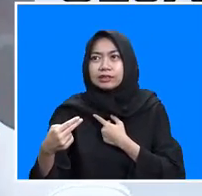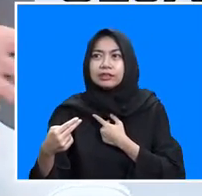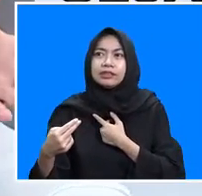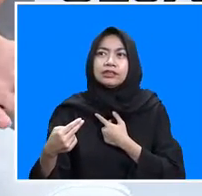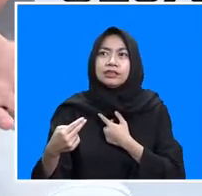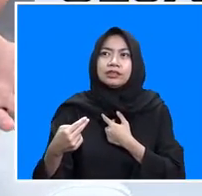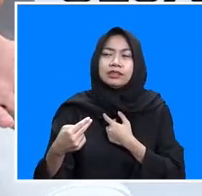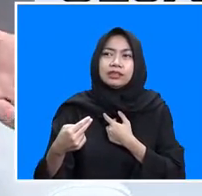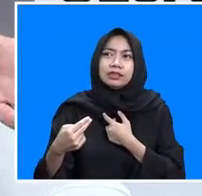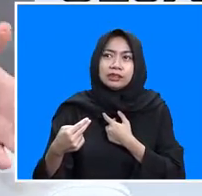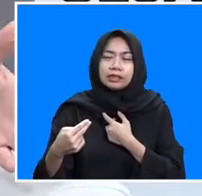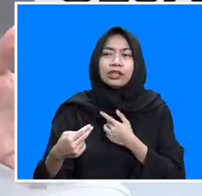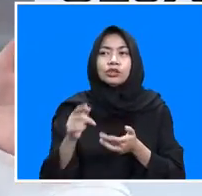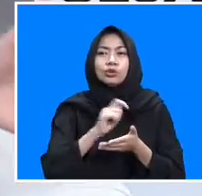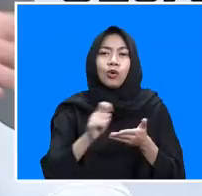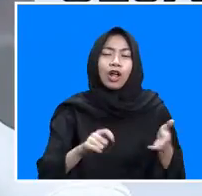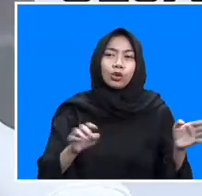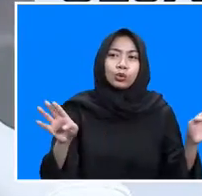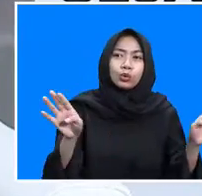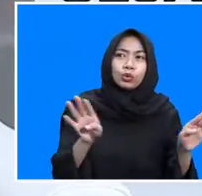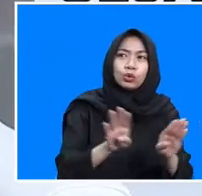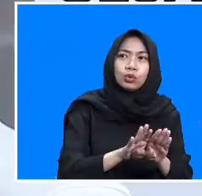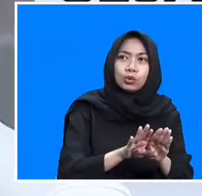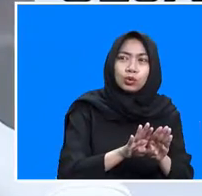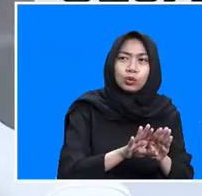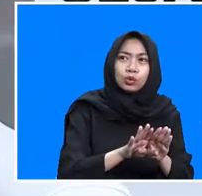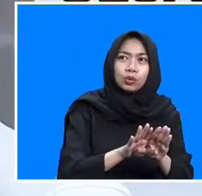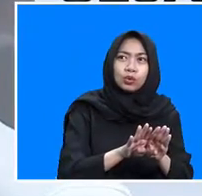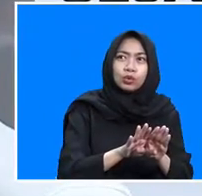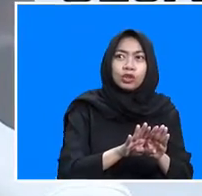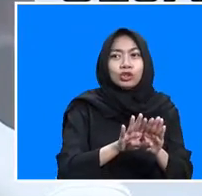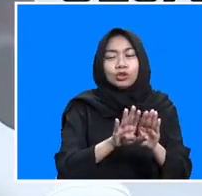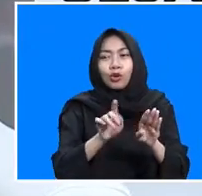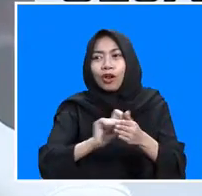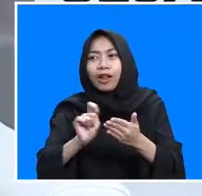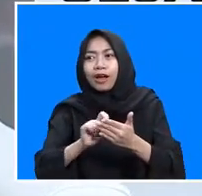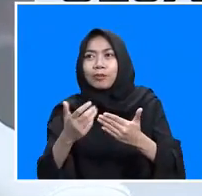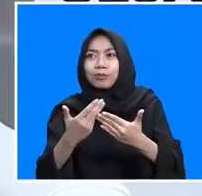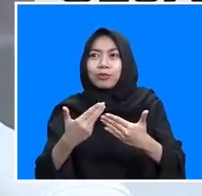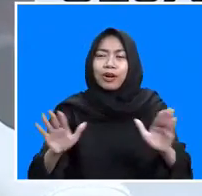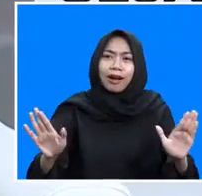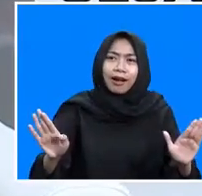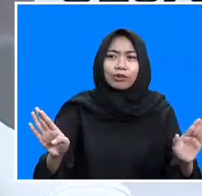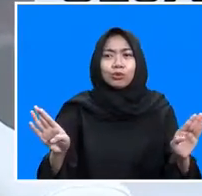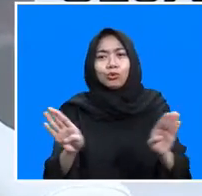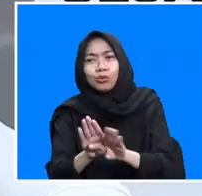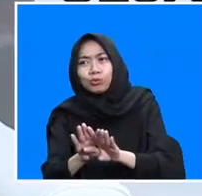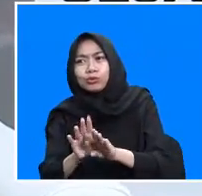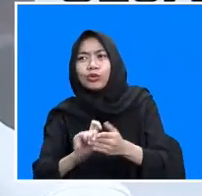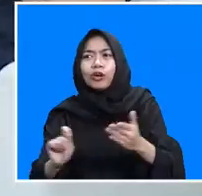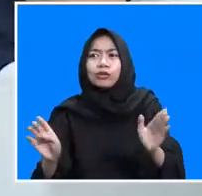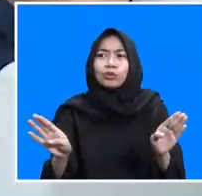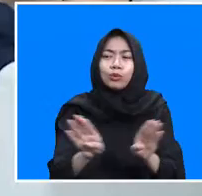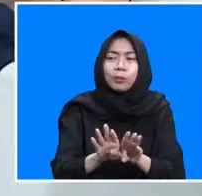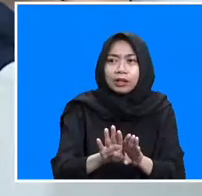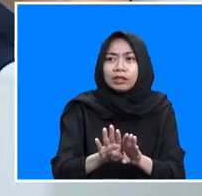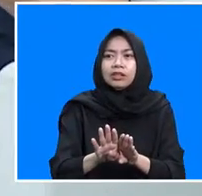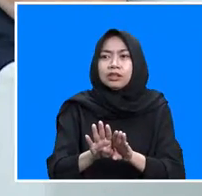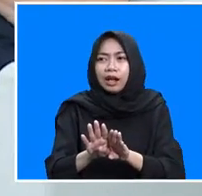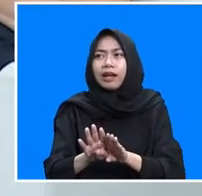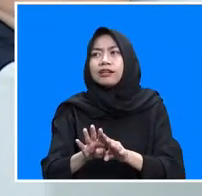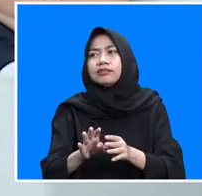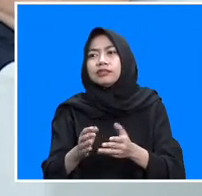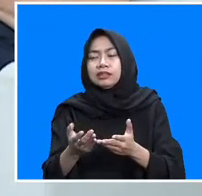school because schools have been closed, and then schools kind of reopened and then it's kind of closed mm. again. I mean, it's been very disrupted because right. of the